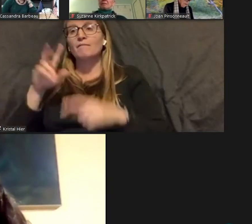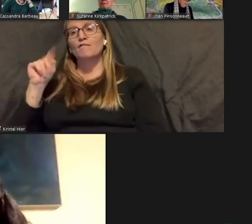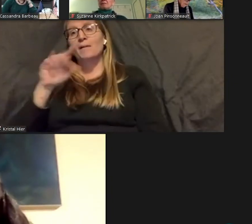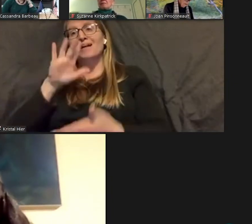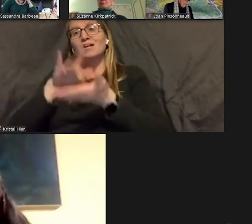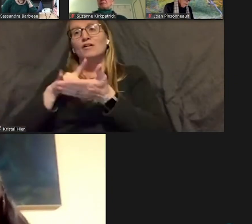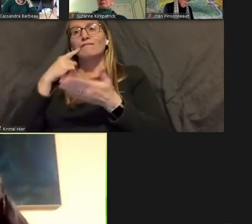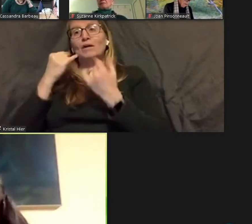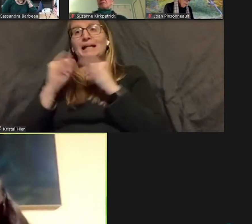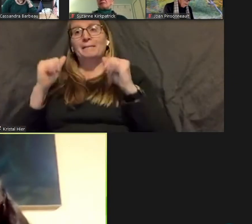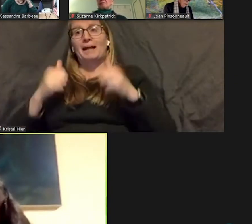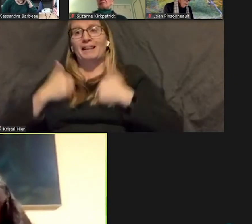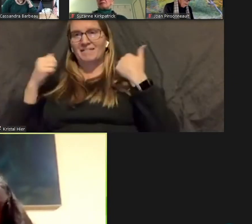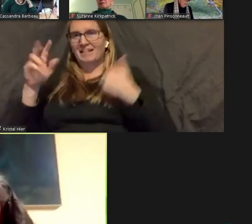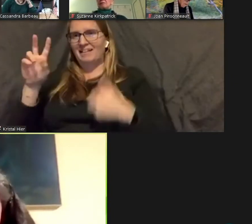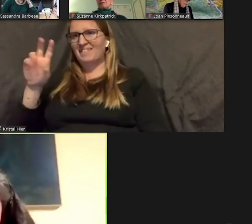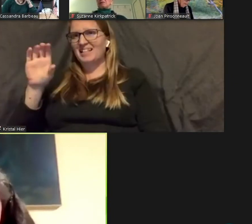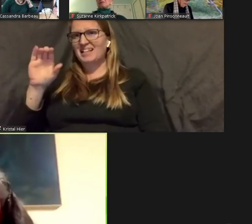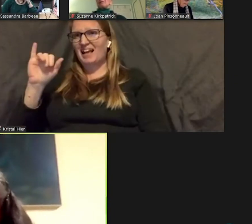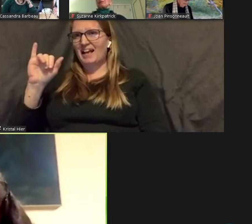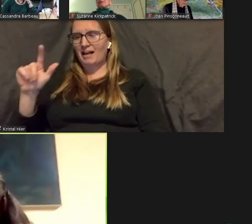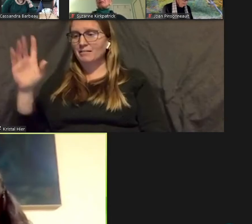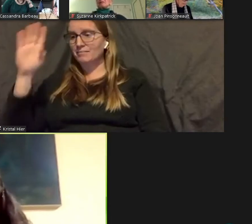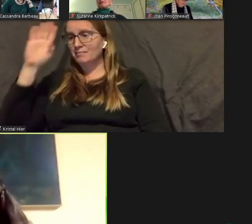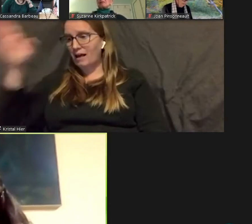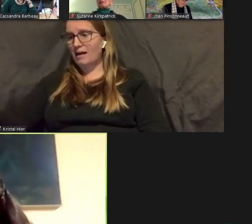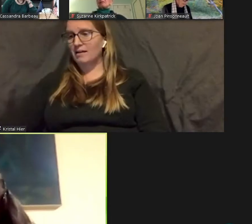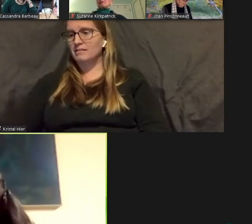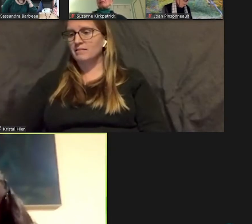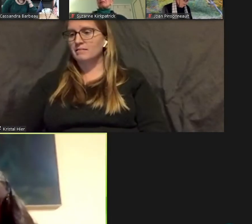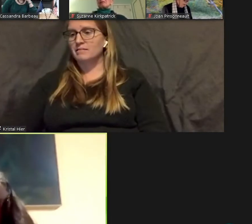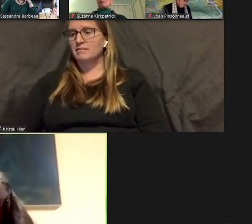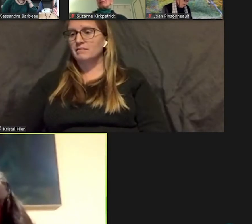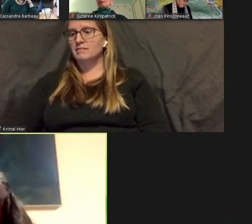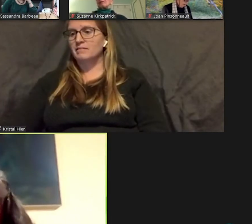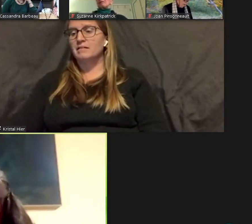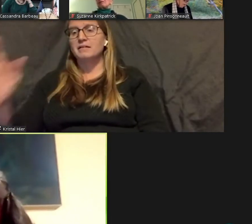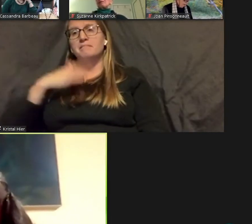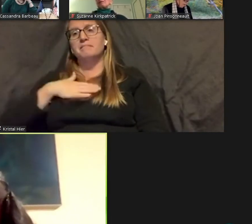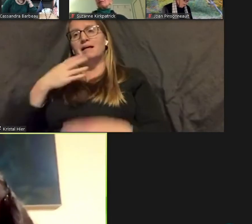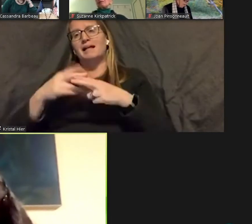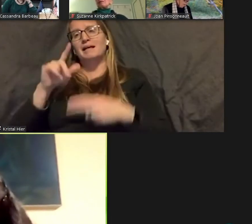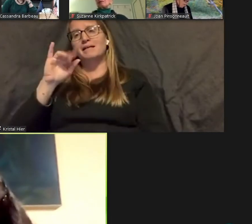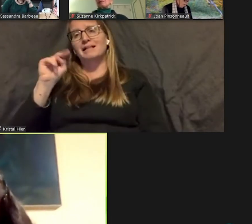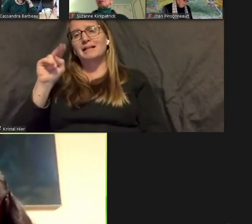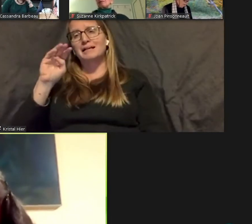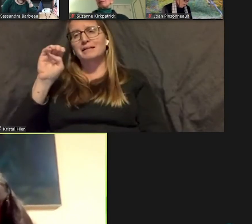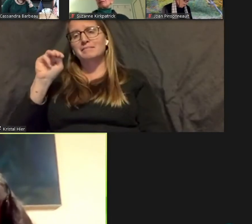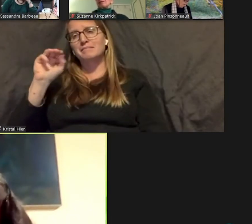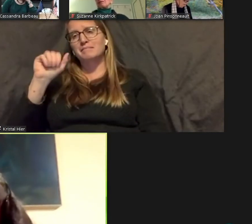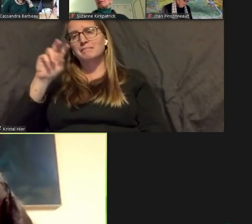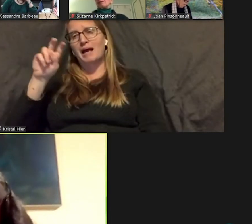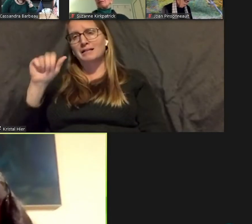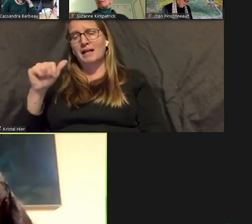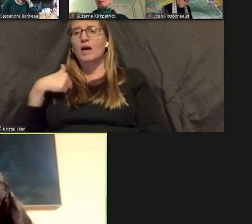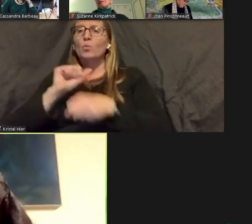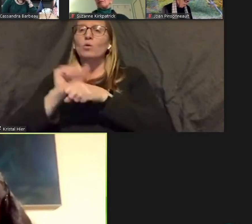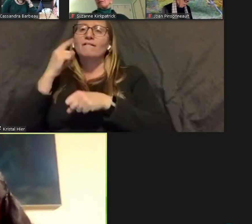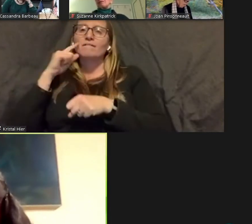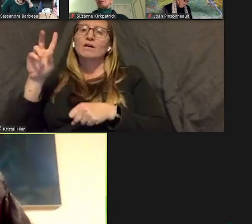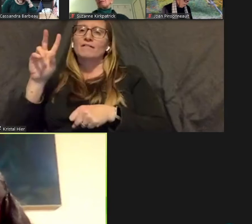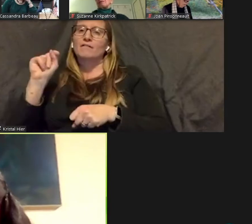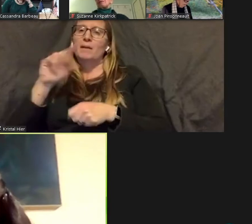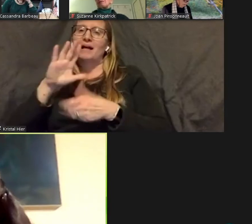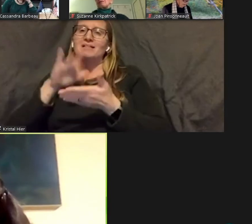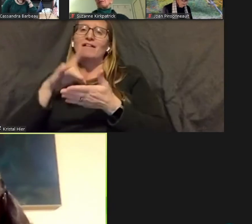Lynn? Hi, my name is Lynn Mazza. I work for the Vermont Center for Independent Living. I wanted to thank the board for the opportunity